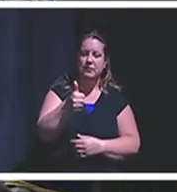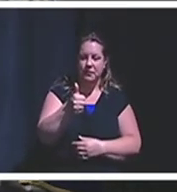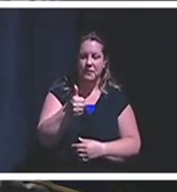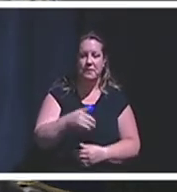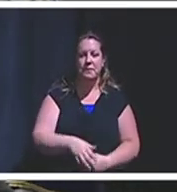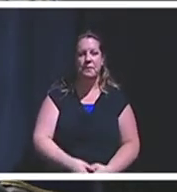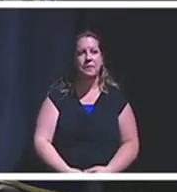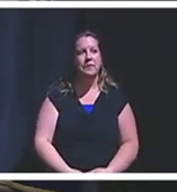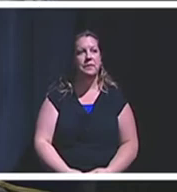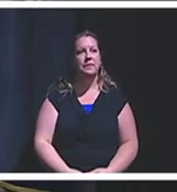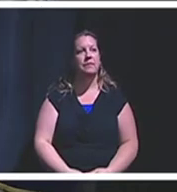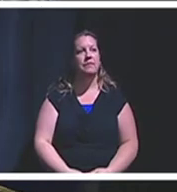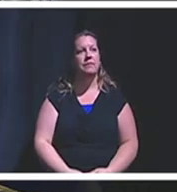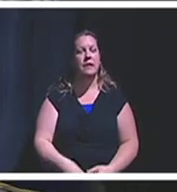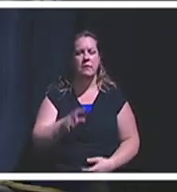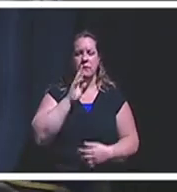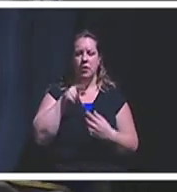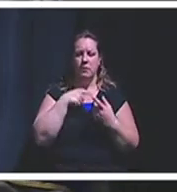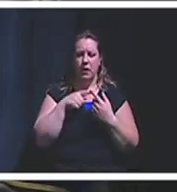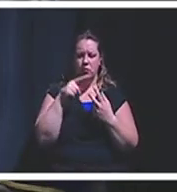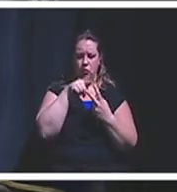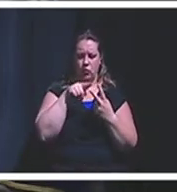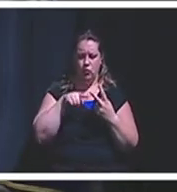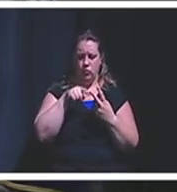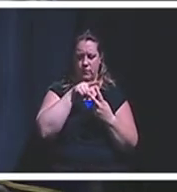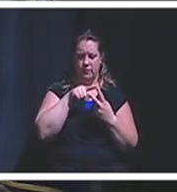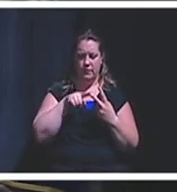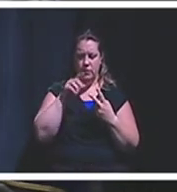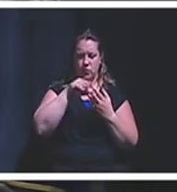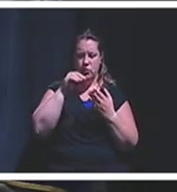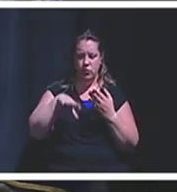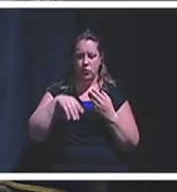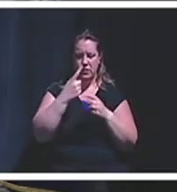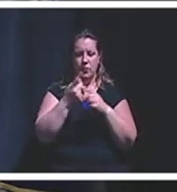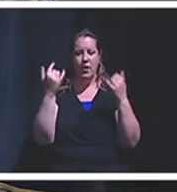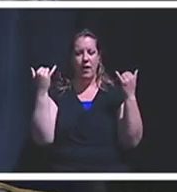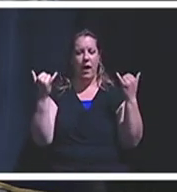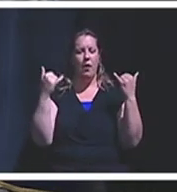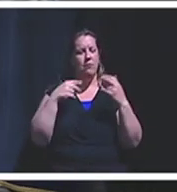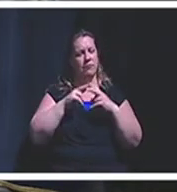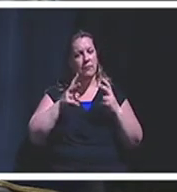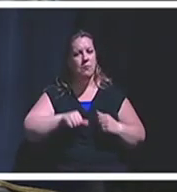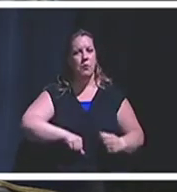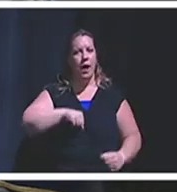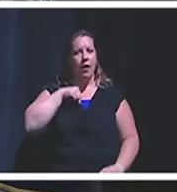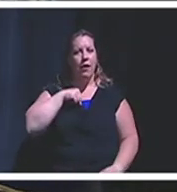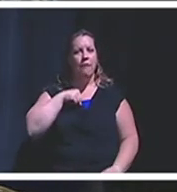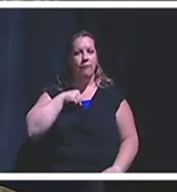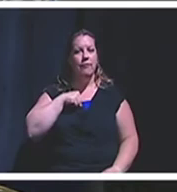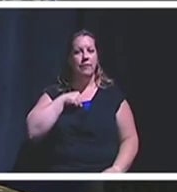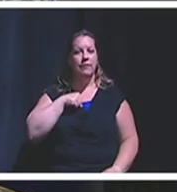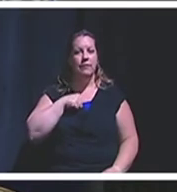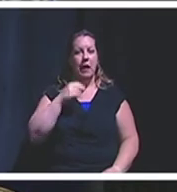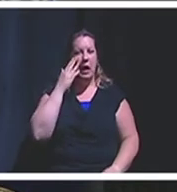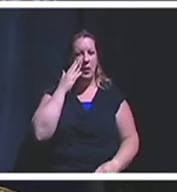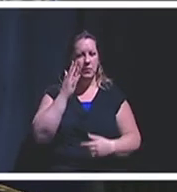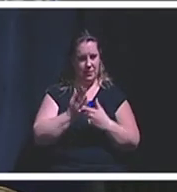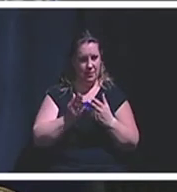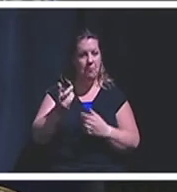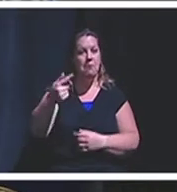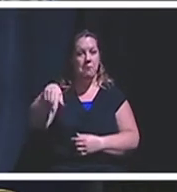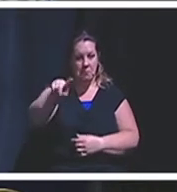I'm going to talk about two graduates right now that I'm extremely proud of. I know some of you